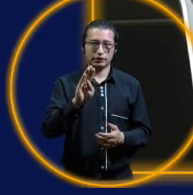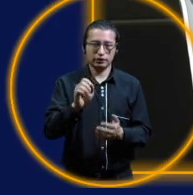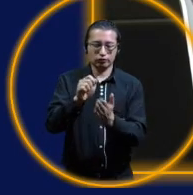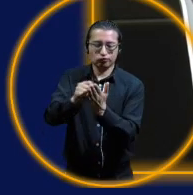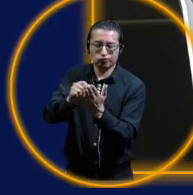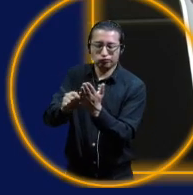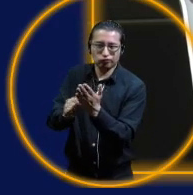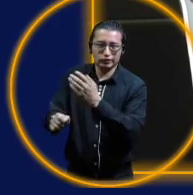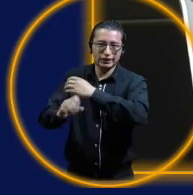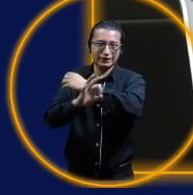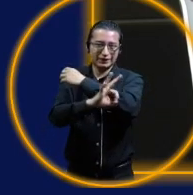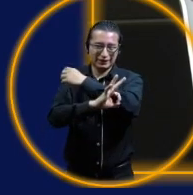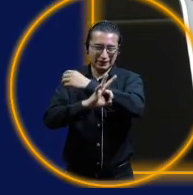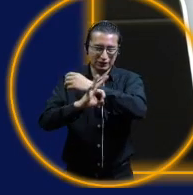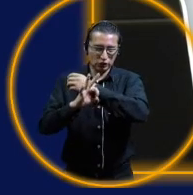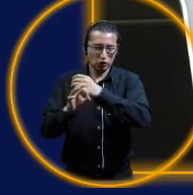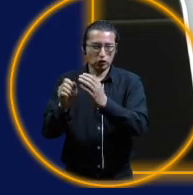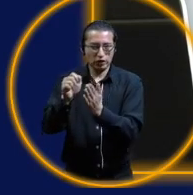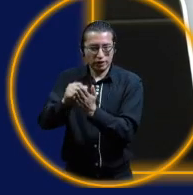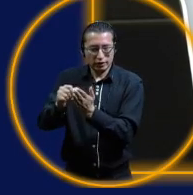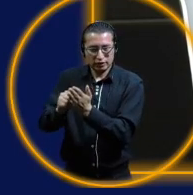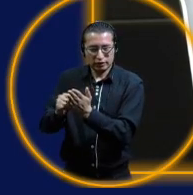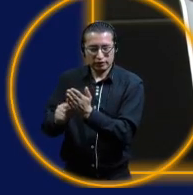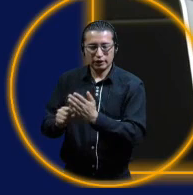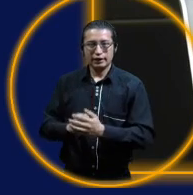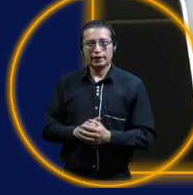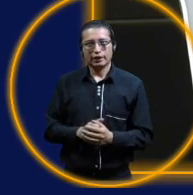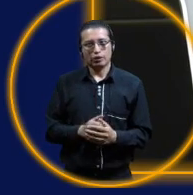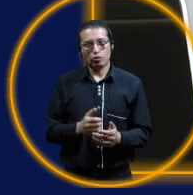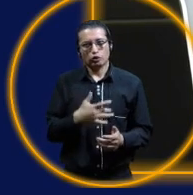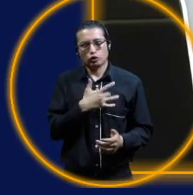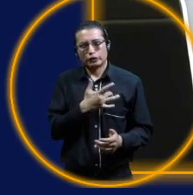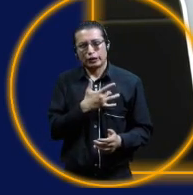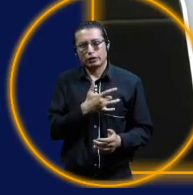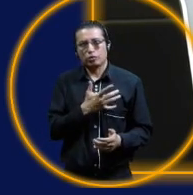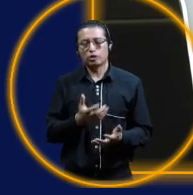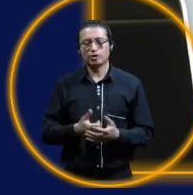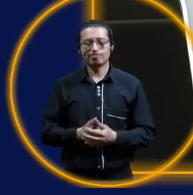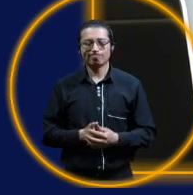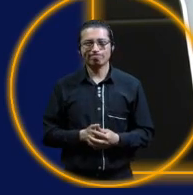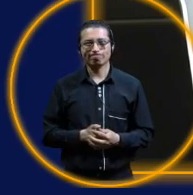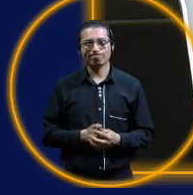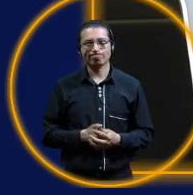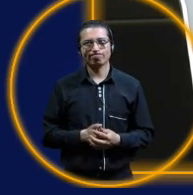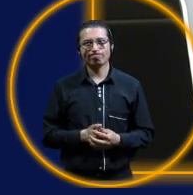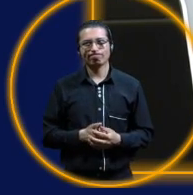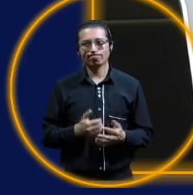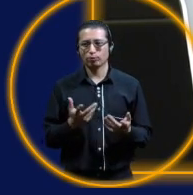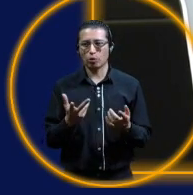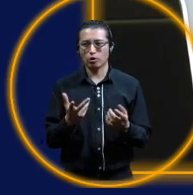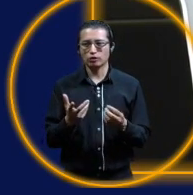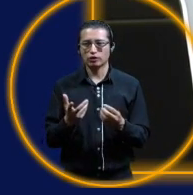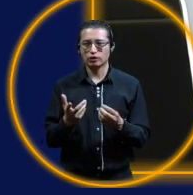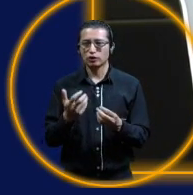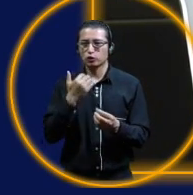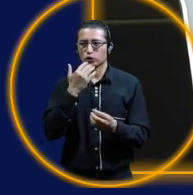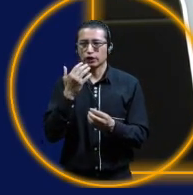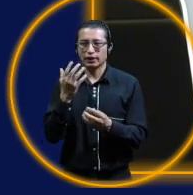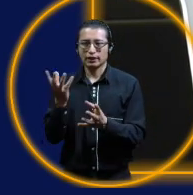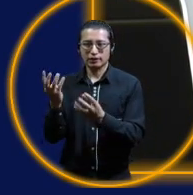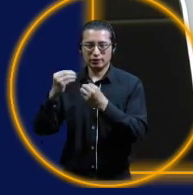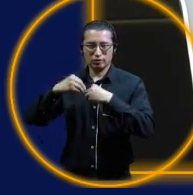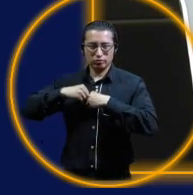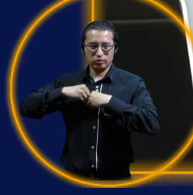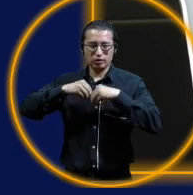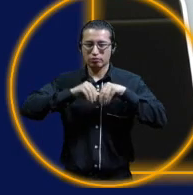feel like if I spread around like all of my interests in social media, it becomes like a